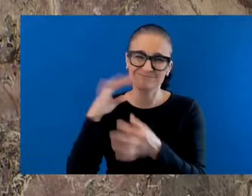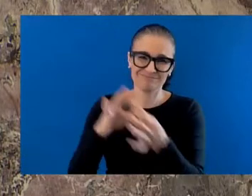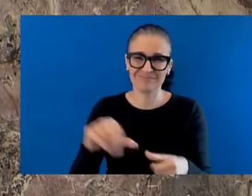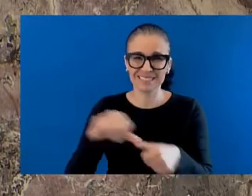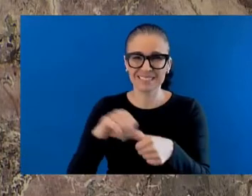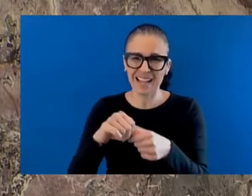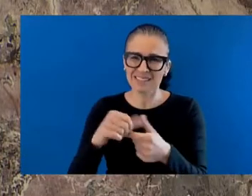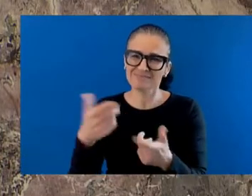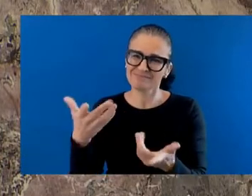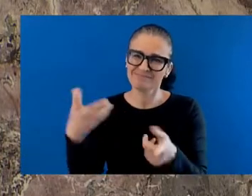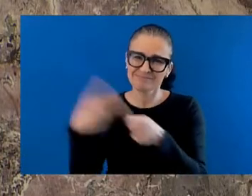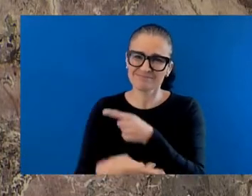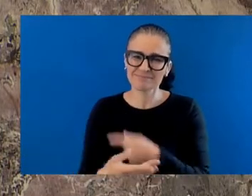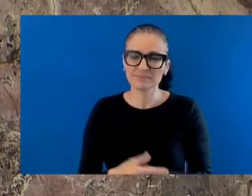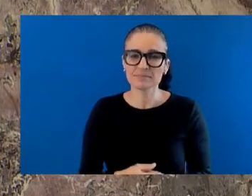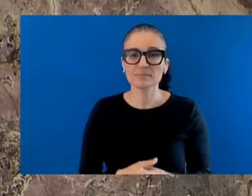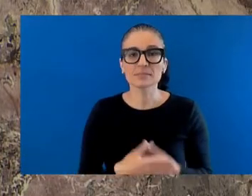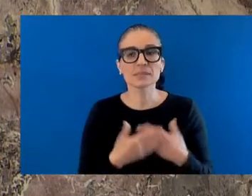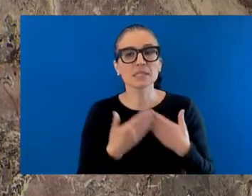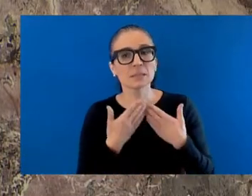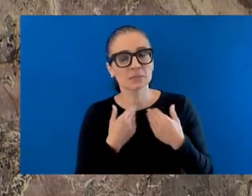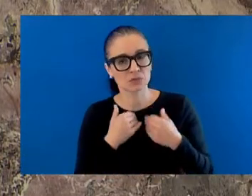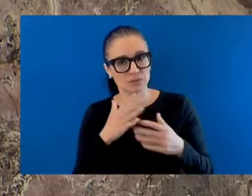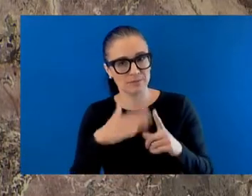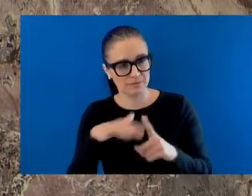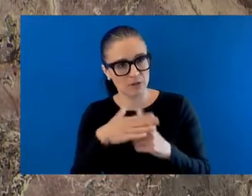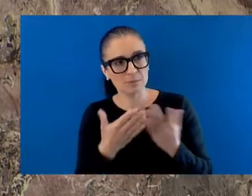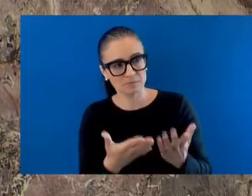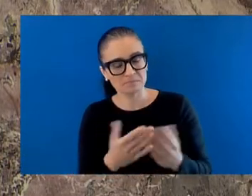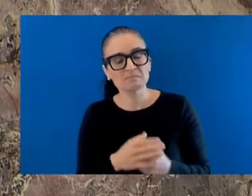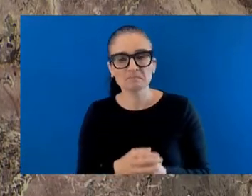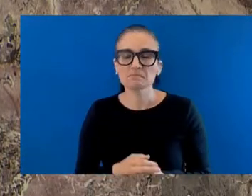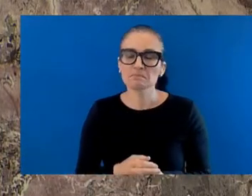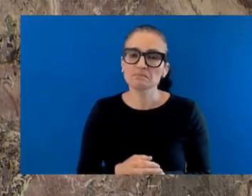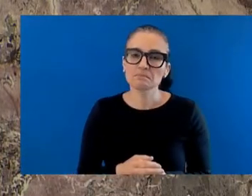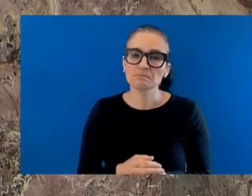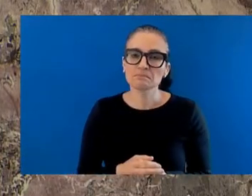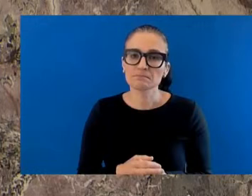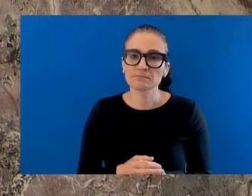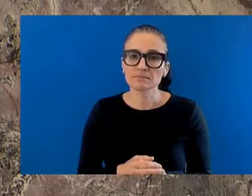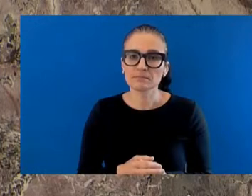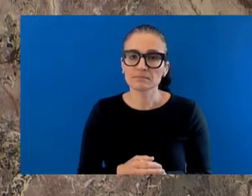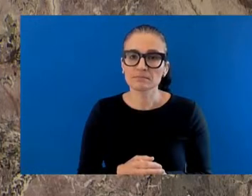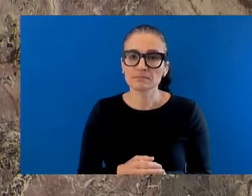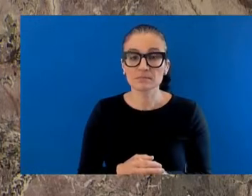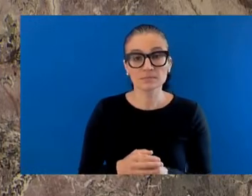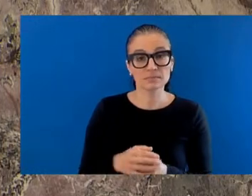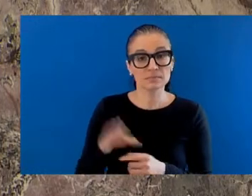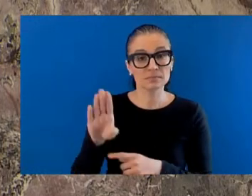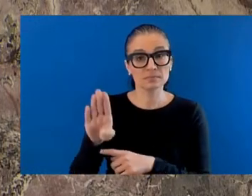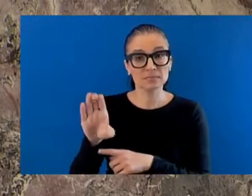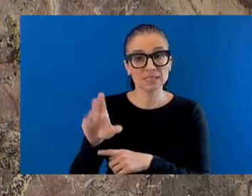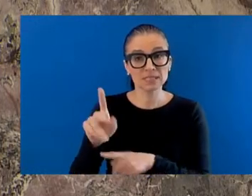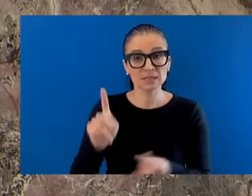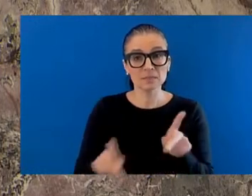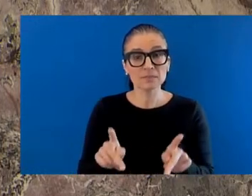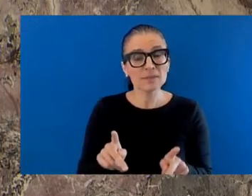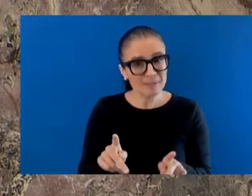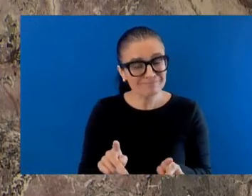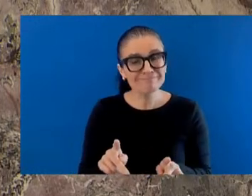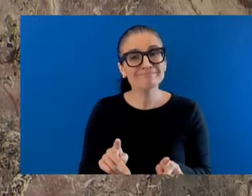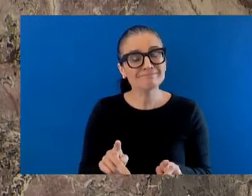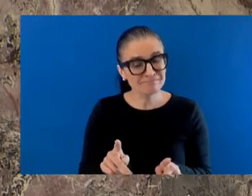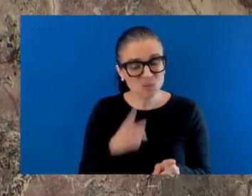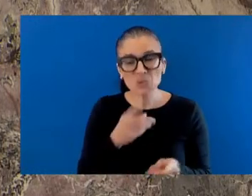know that British Columbians are struggling with affordability. We know that part of that affordability, as well as part of their concern for their